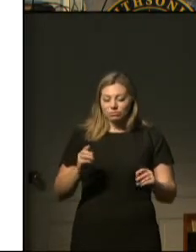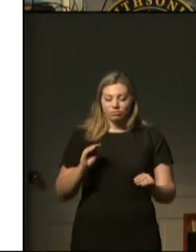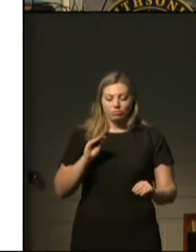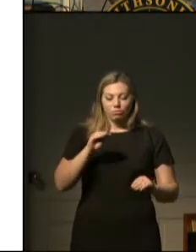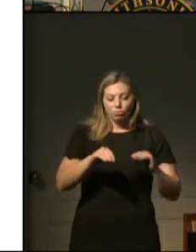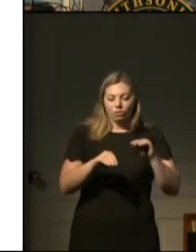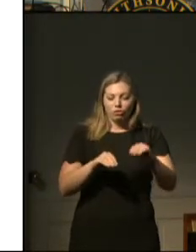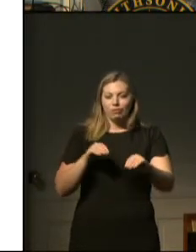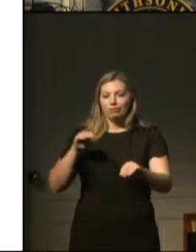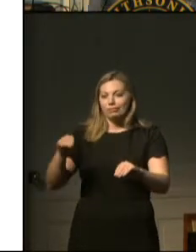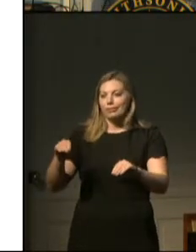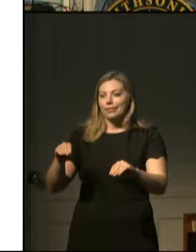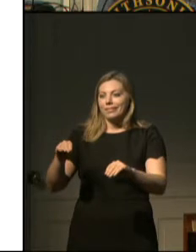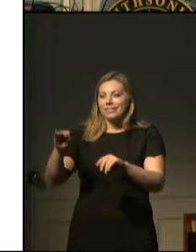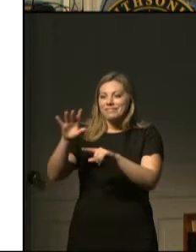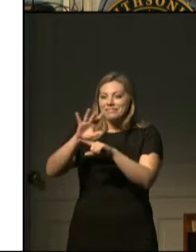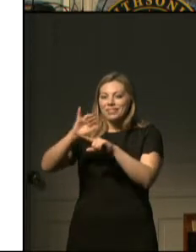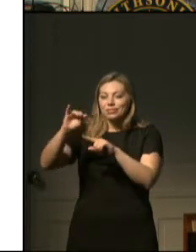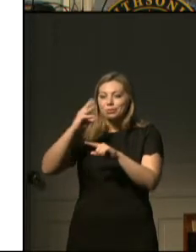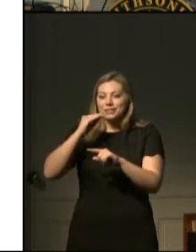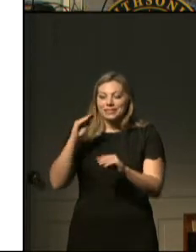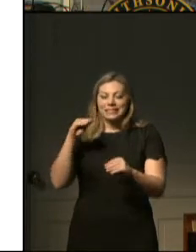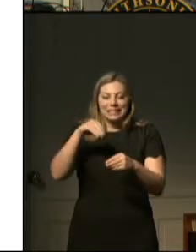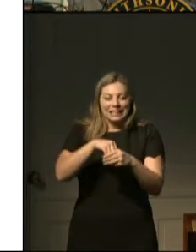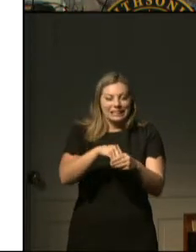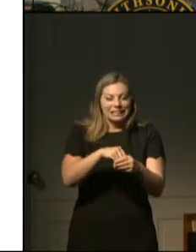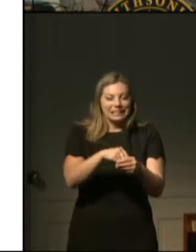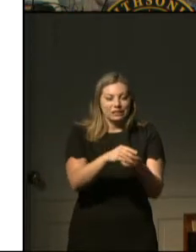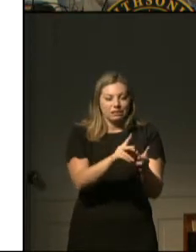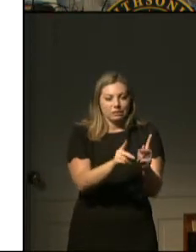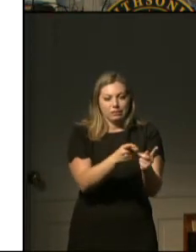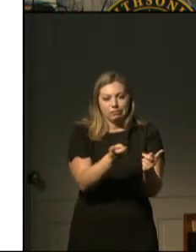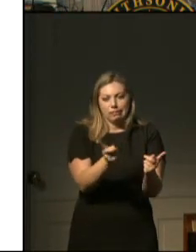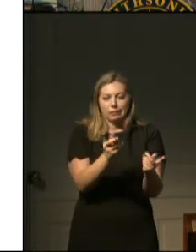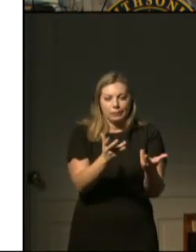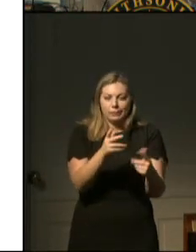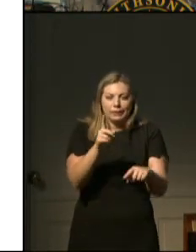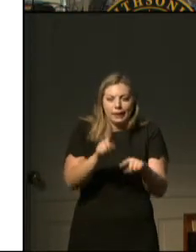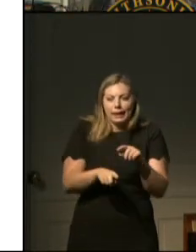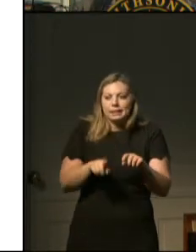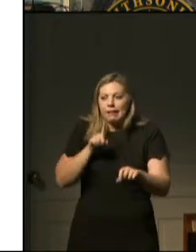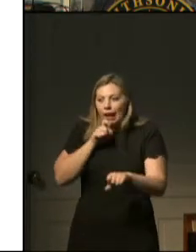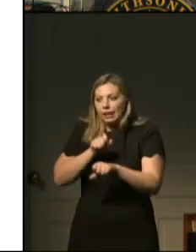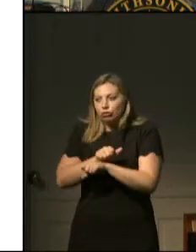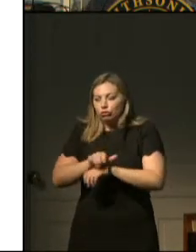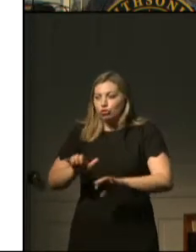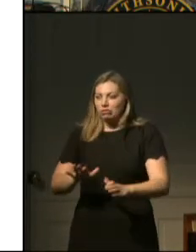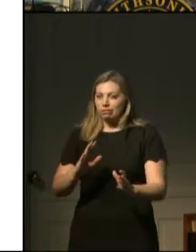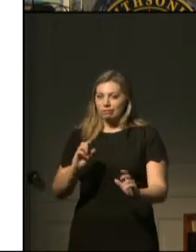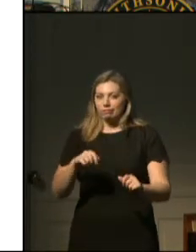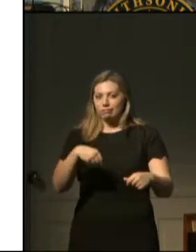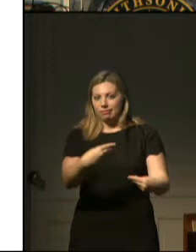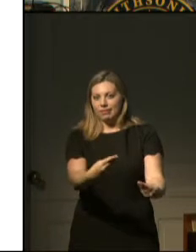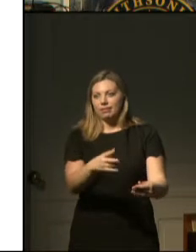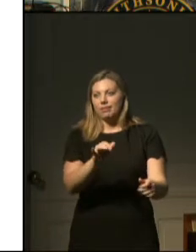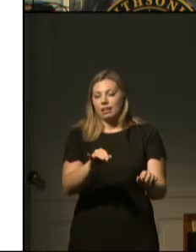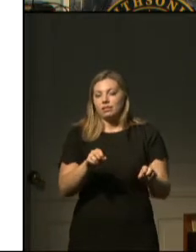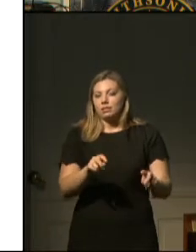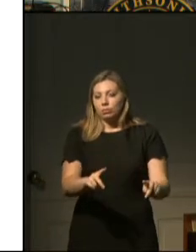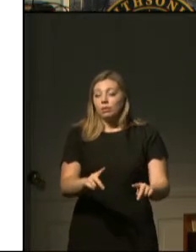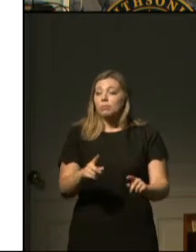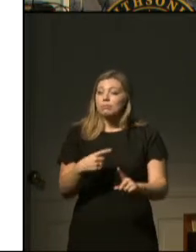these fantastical experiences in the hands of those people that can't necessarily do that. And using digitized